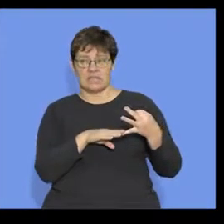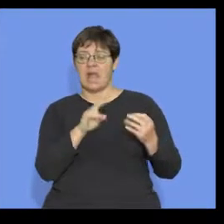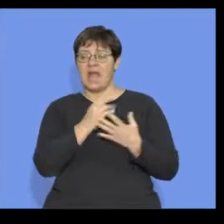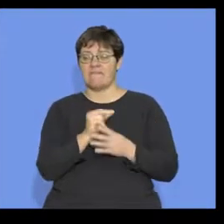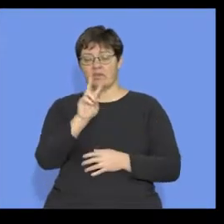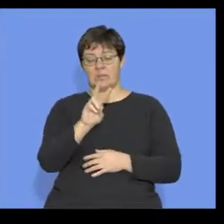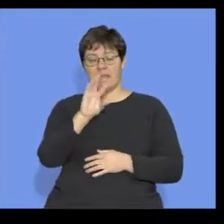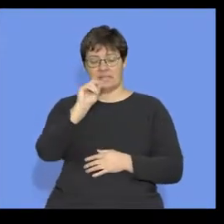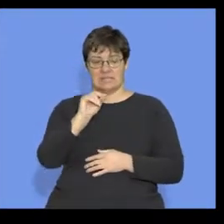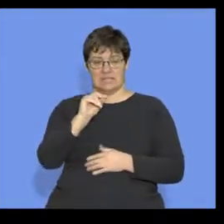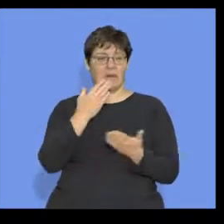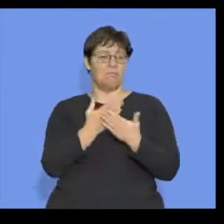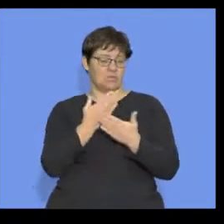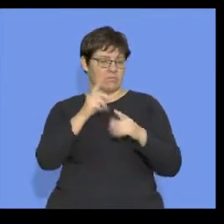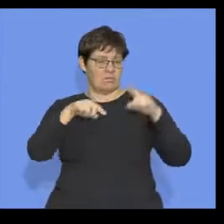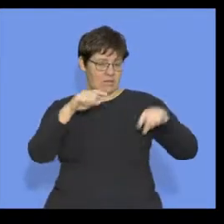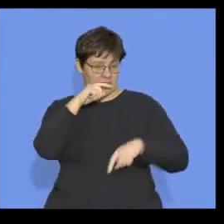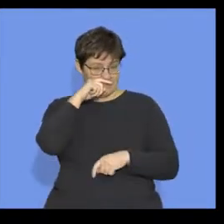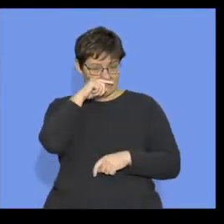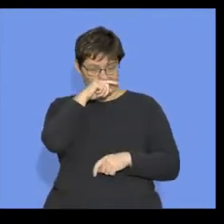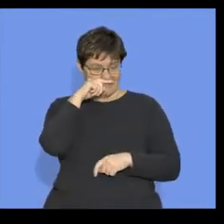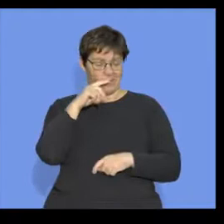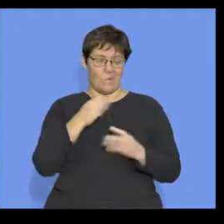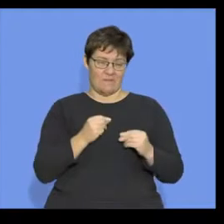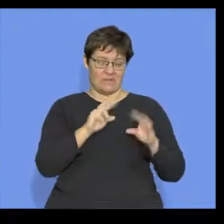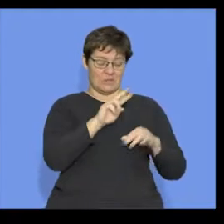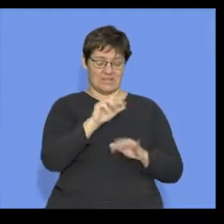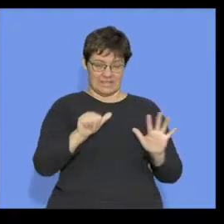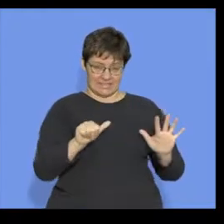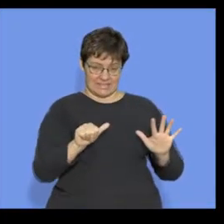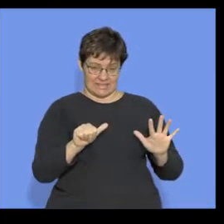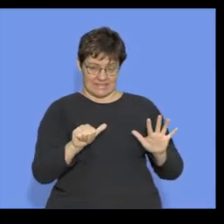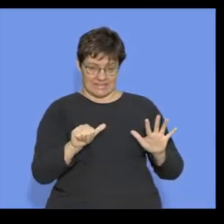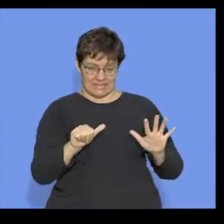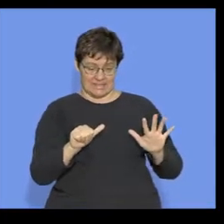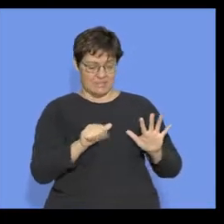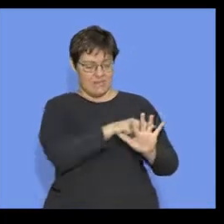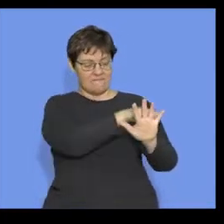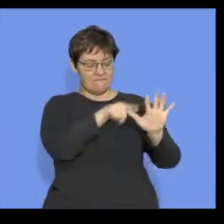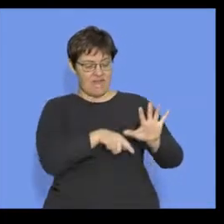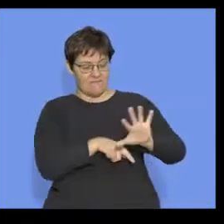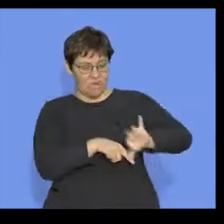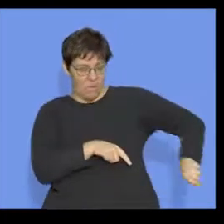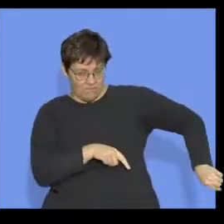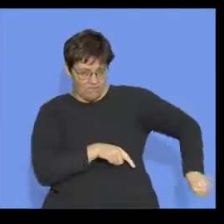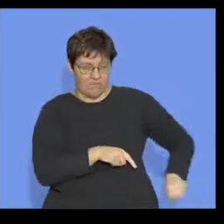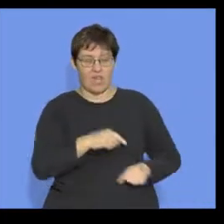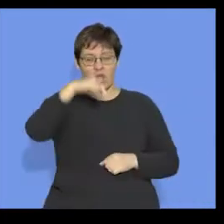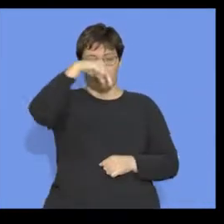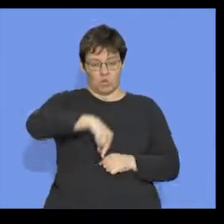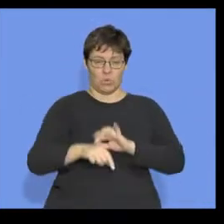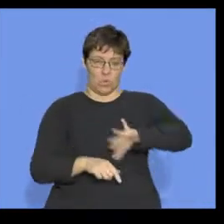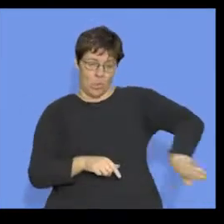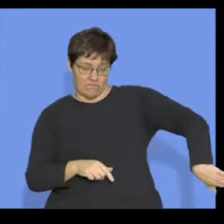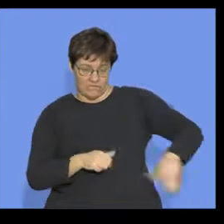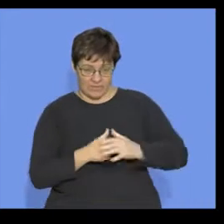are 20 possibilities. Okay, remember we have 26 letters in the alphabet. We have to minus 5